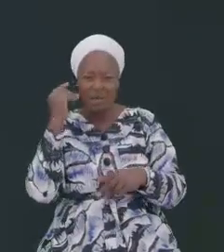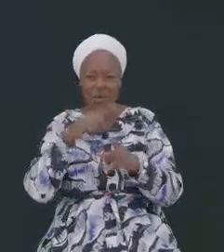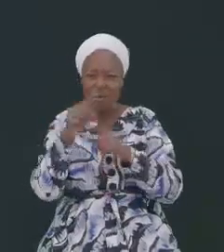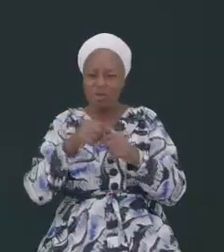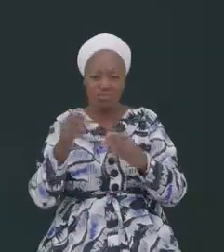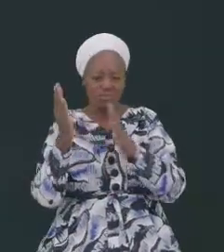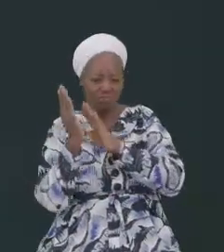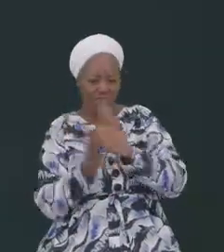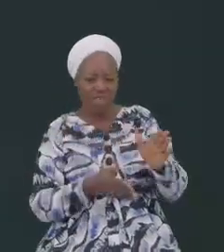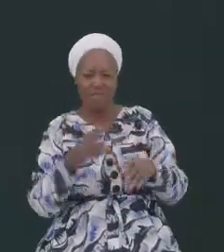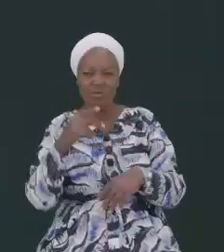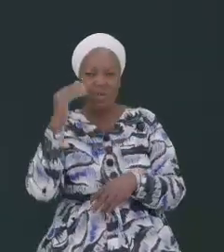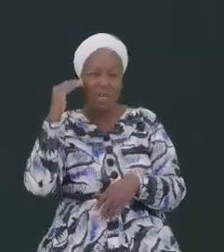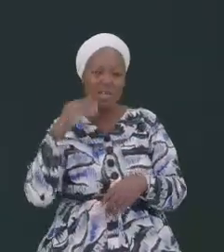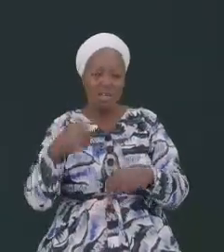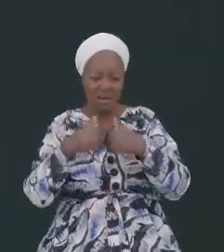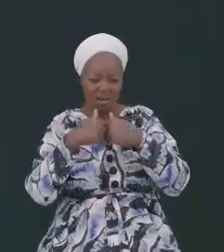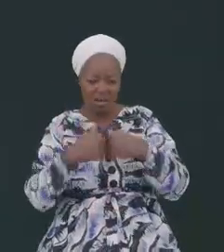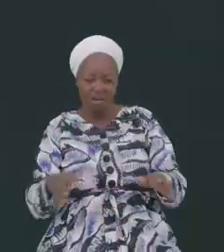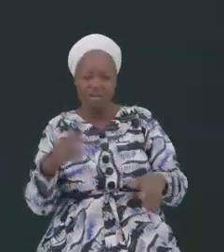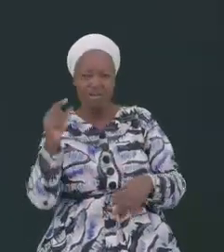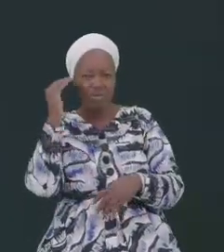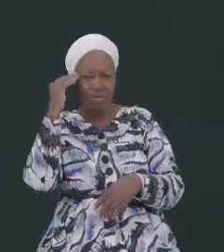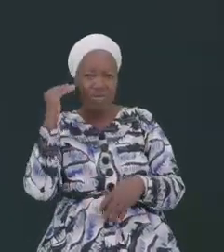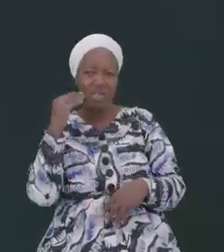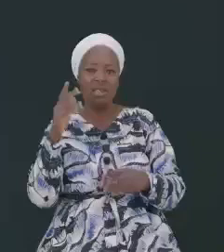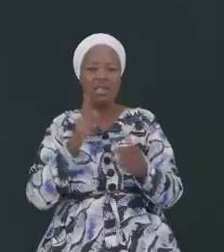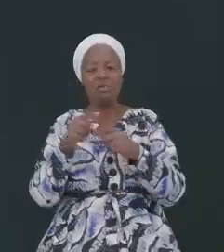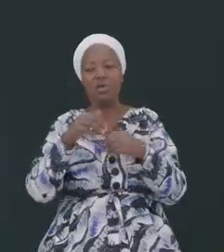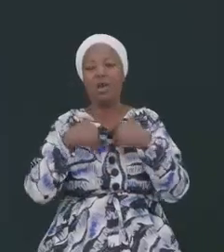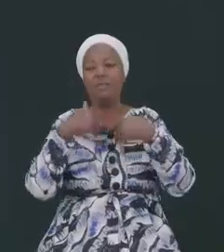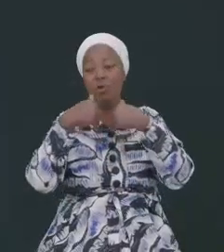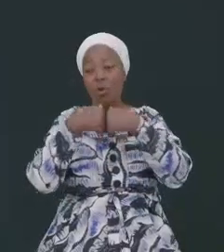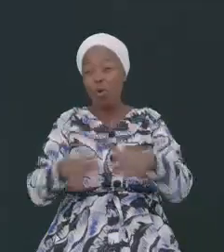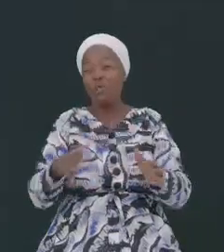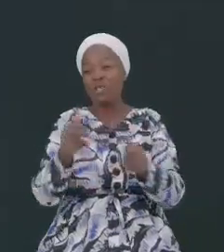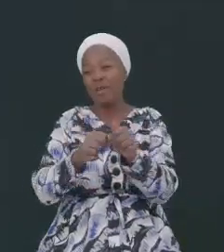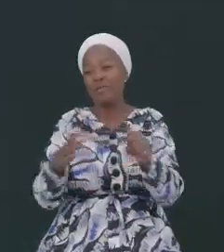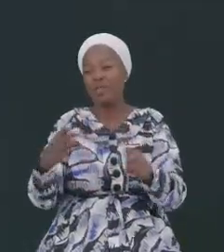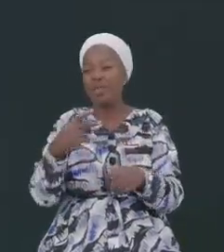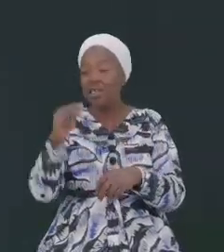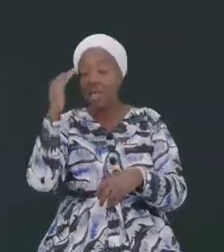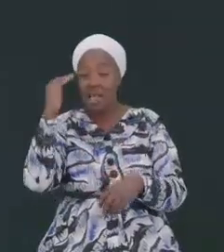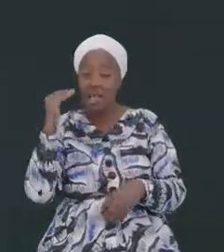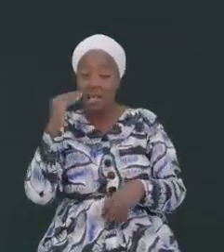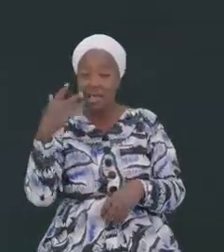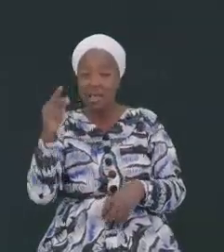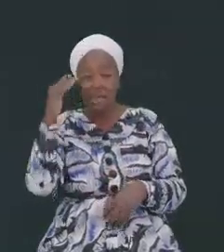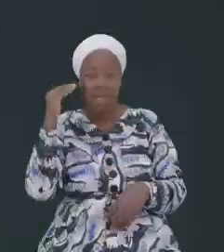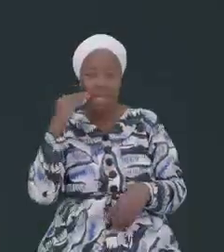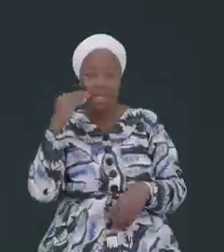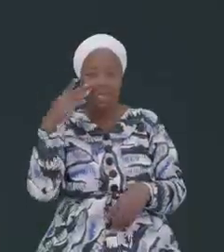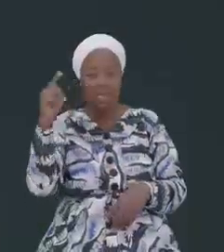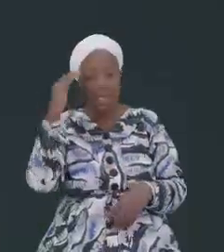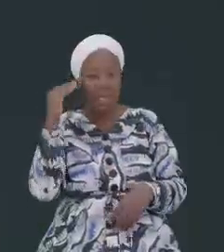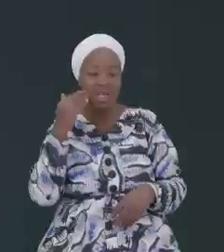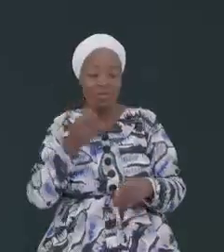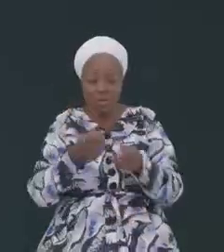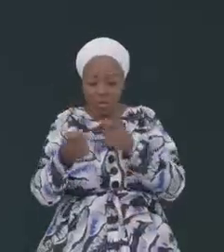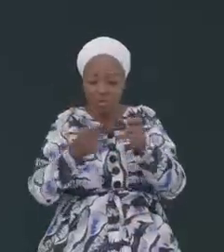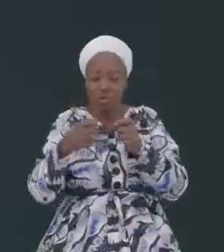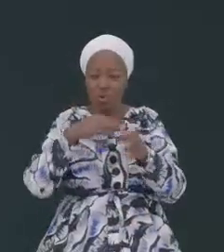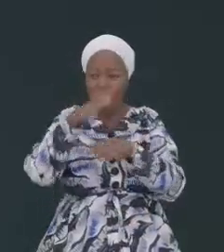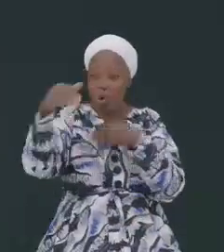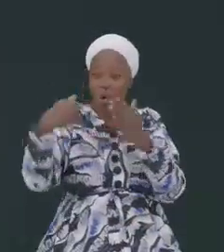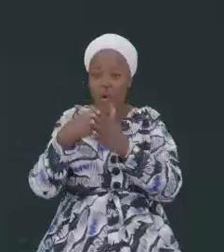your head, you have lost everything. The head. In control of the whole body,